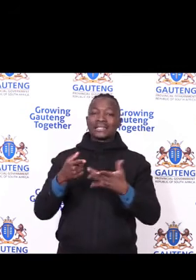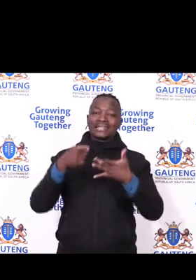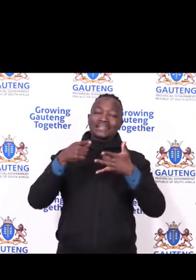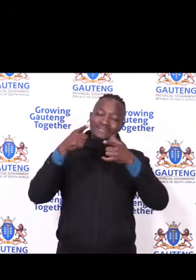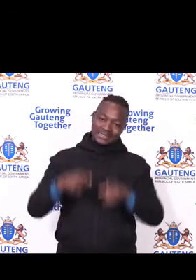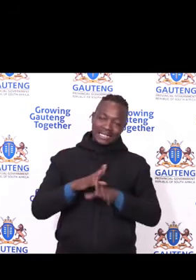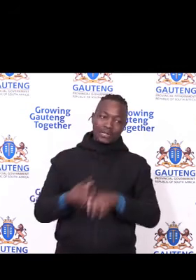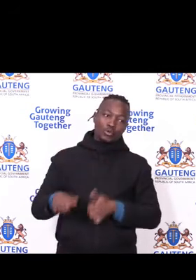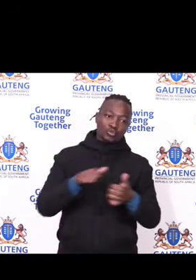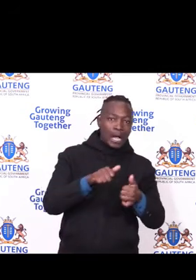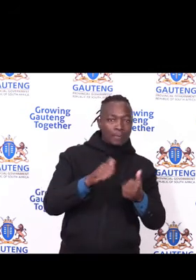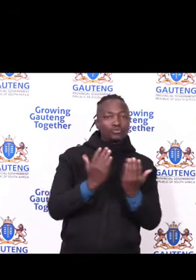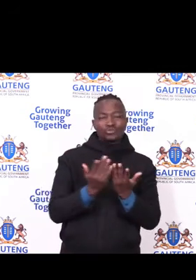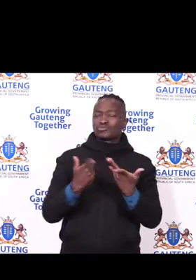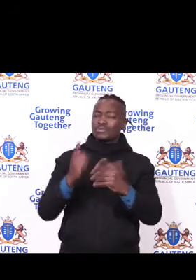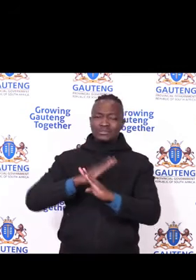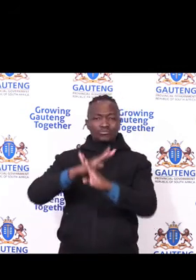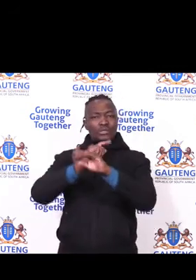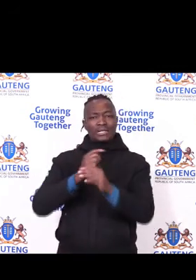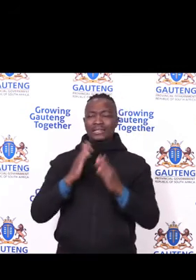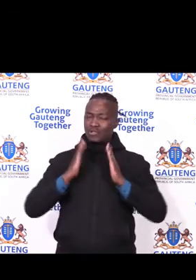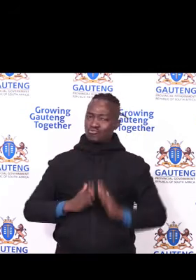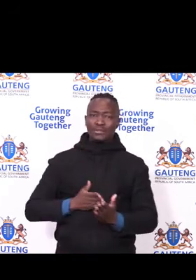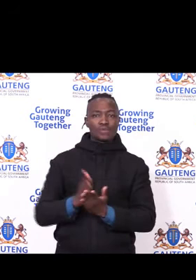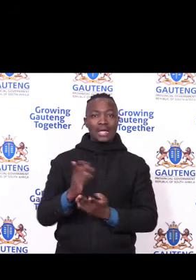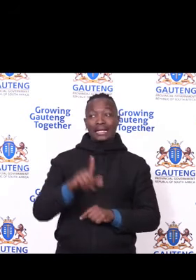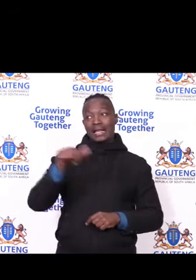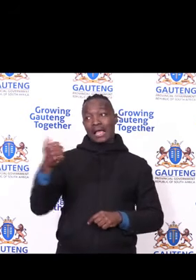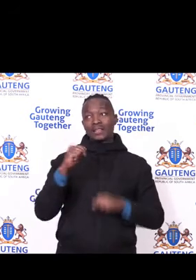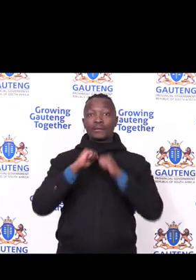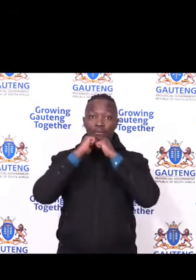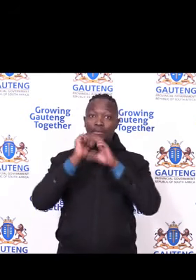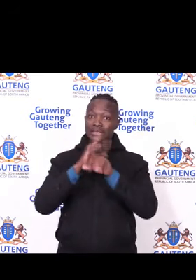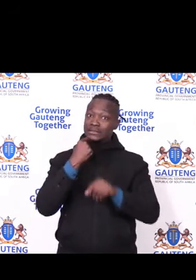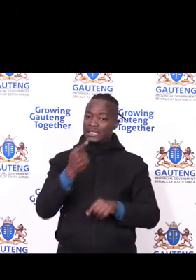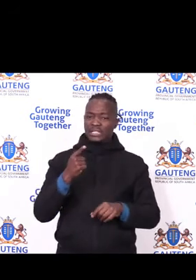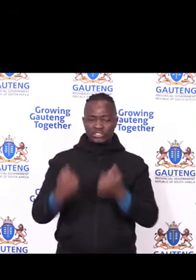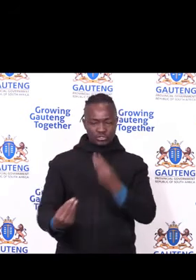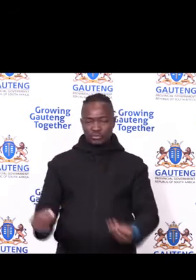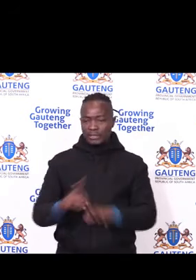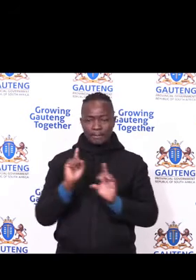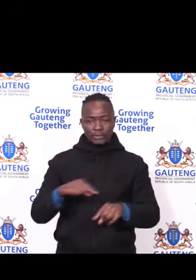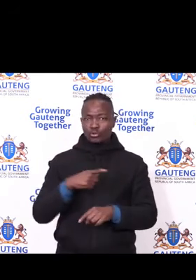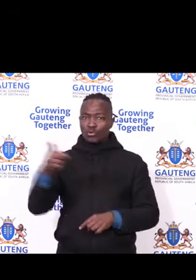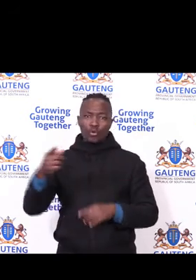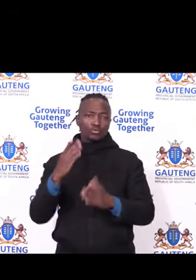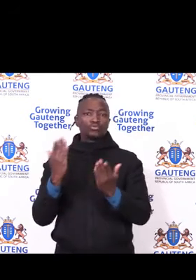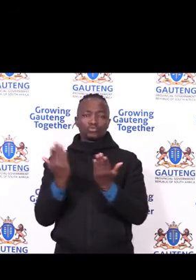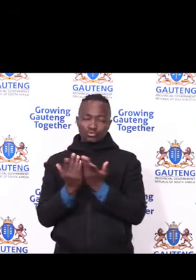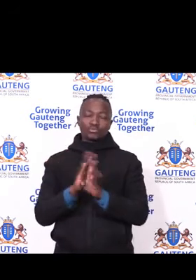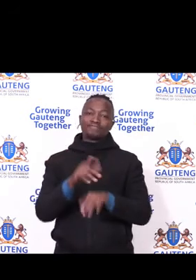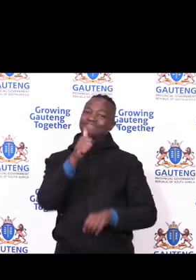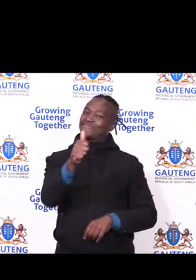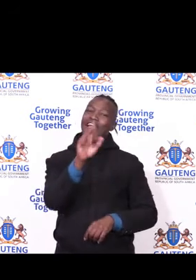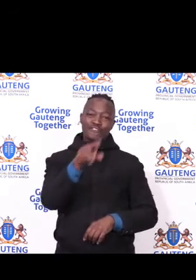their human right as well, that they've made that choice. And those parents that feel that children must not go to school, you've got the right to keep your child